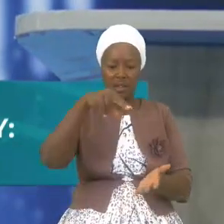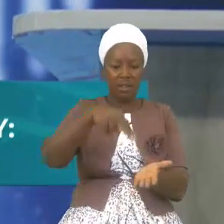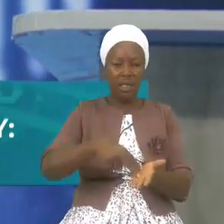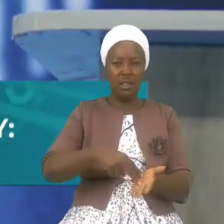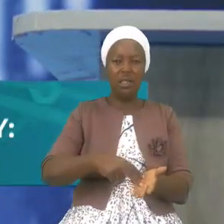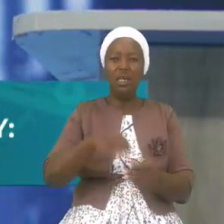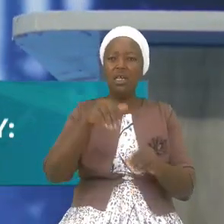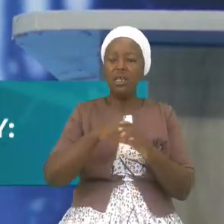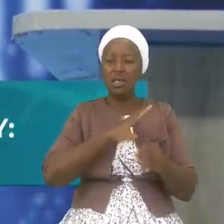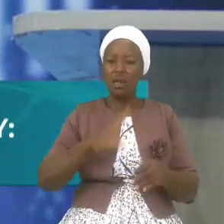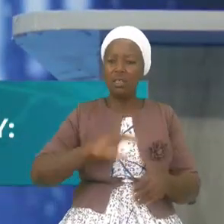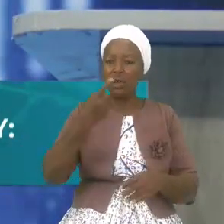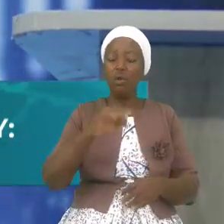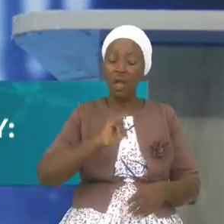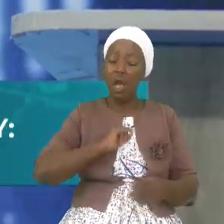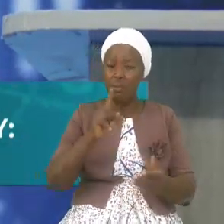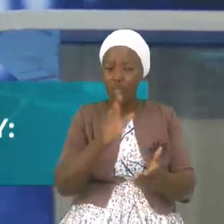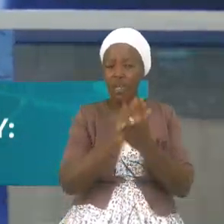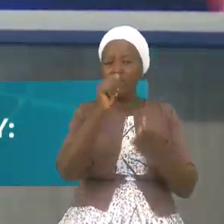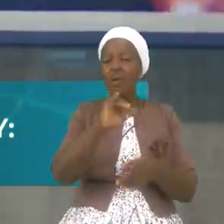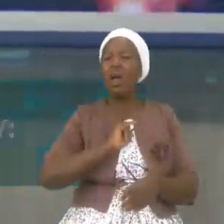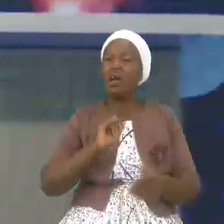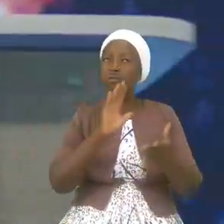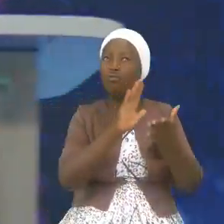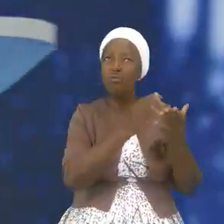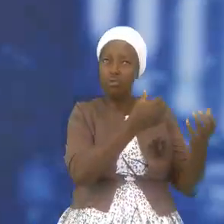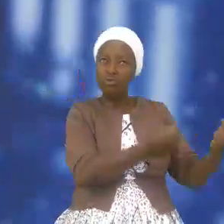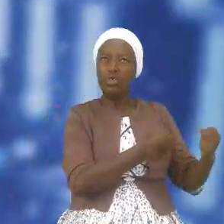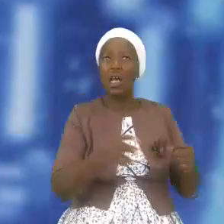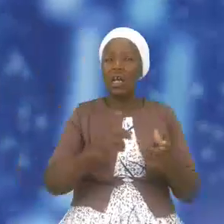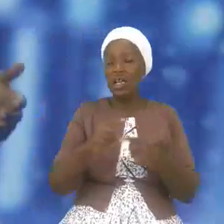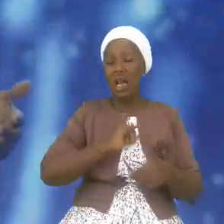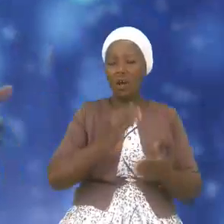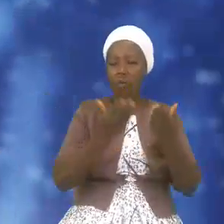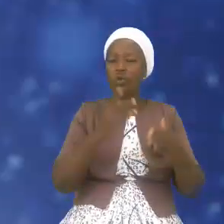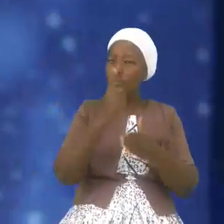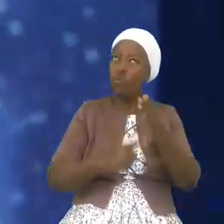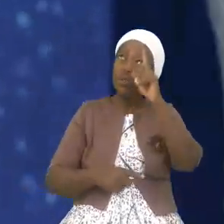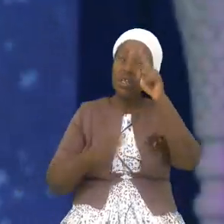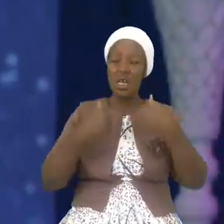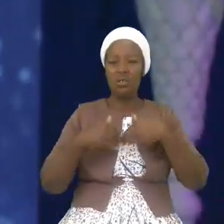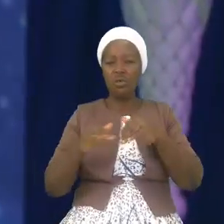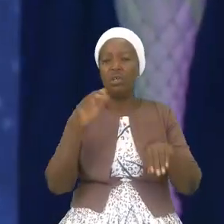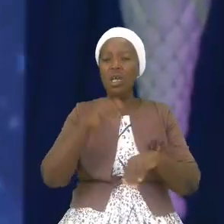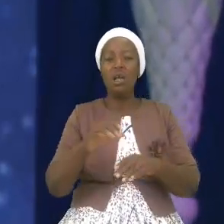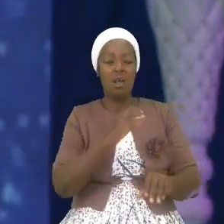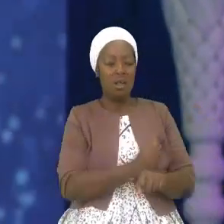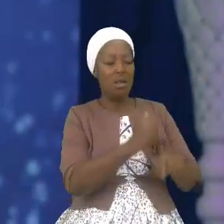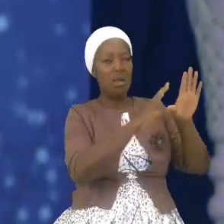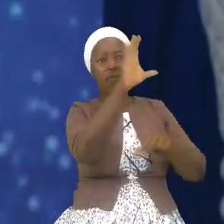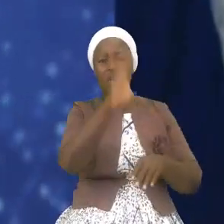want what he has done at Calvary to come into my life. And then I receive Christ